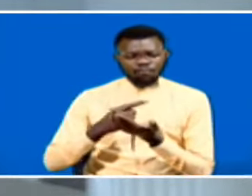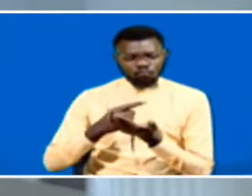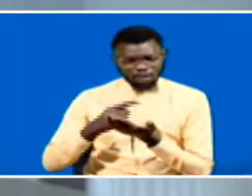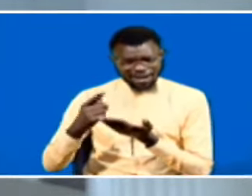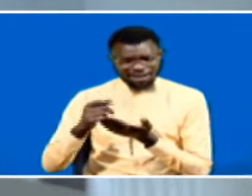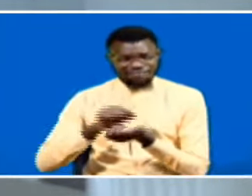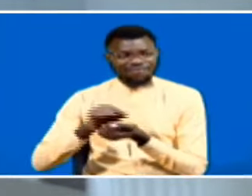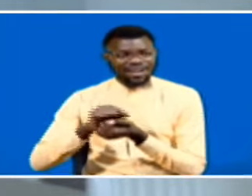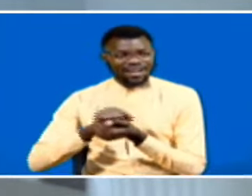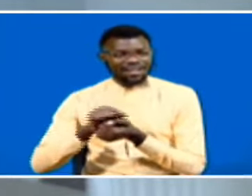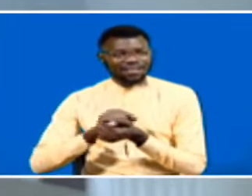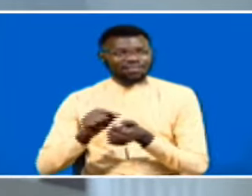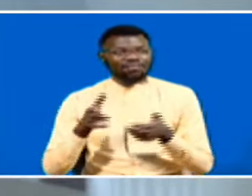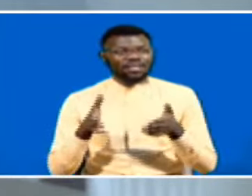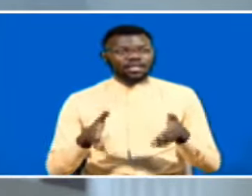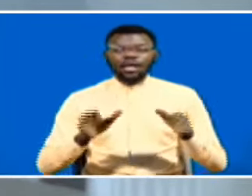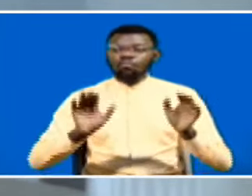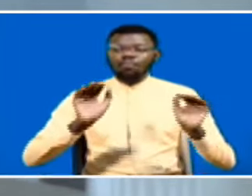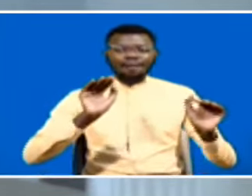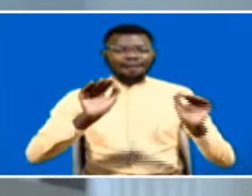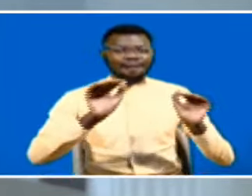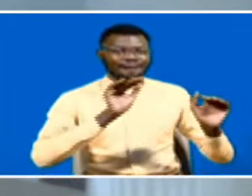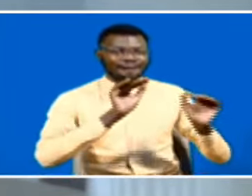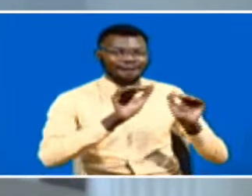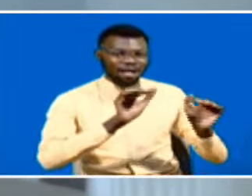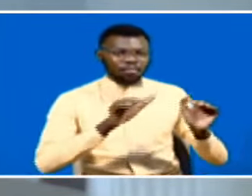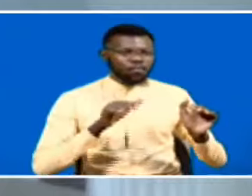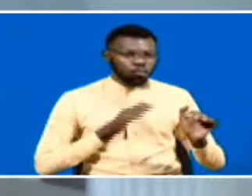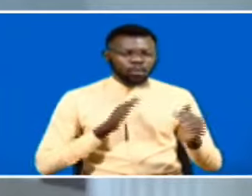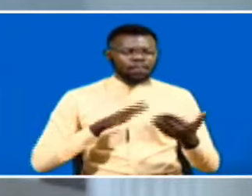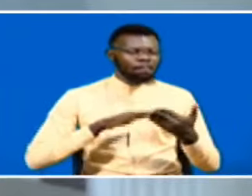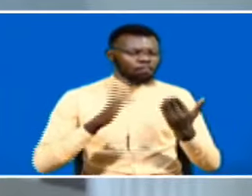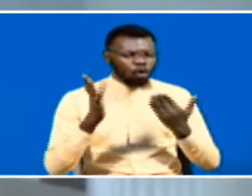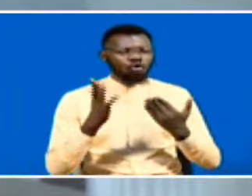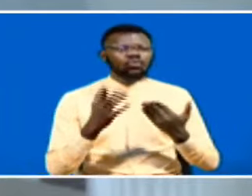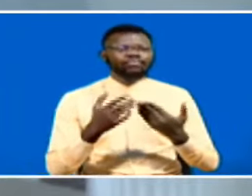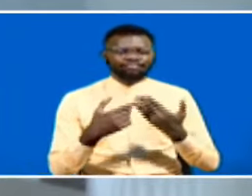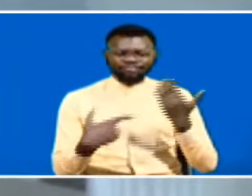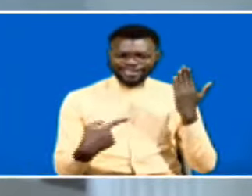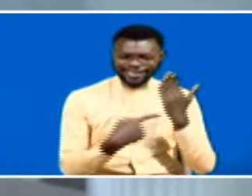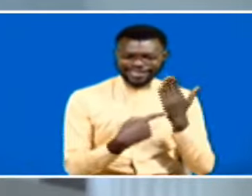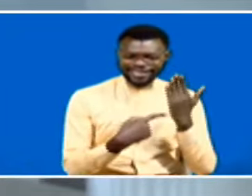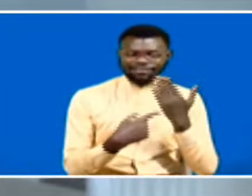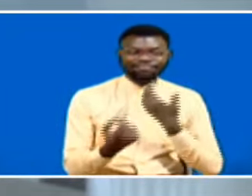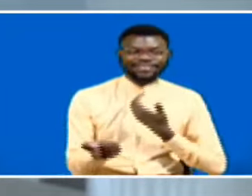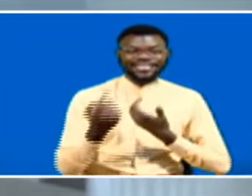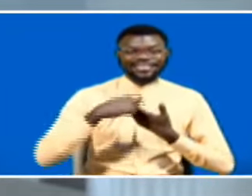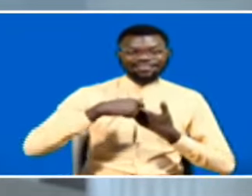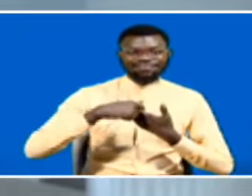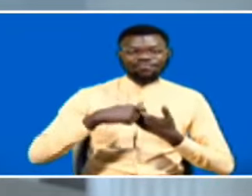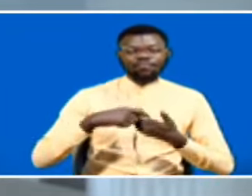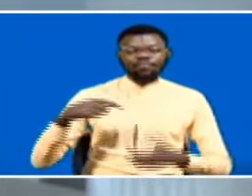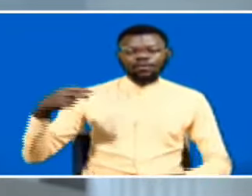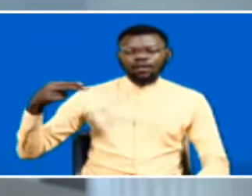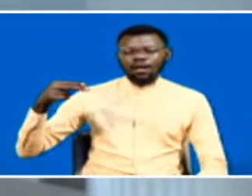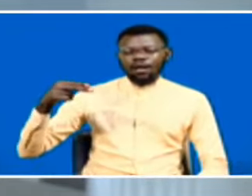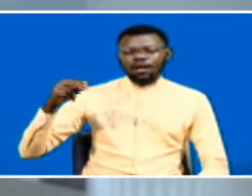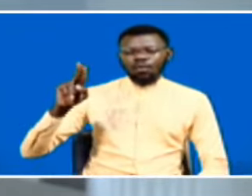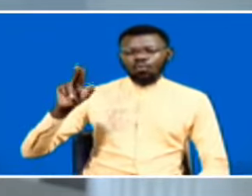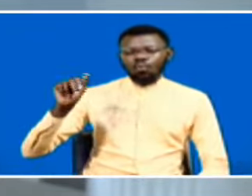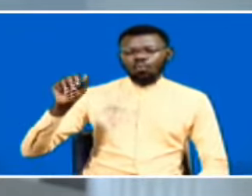a massive call for more women involvement in the tech sector. Vicky Zhang, Huawei's Vice President of